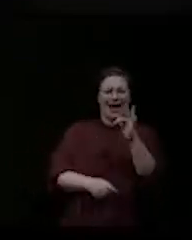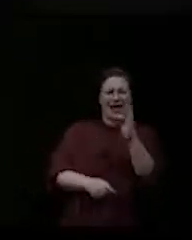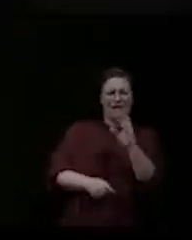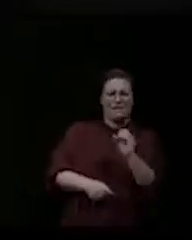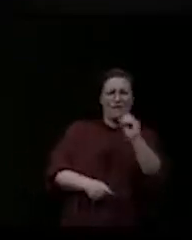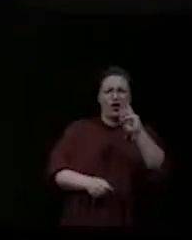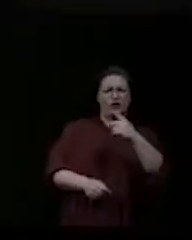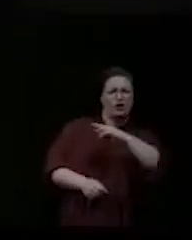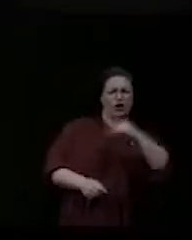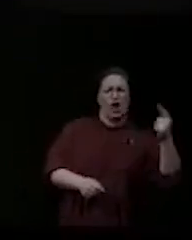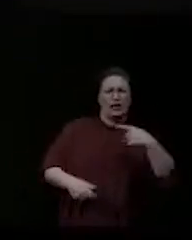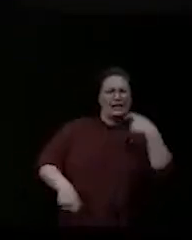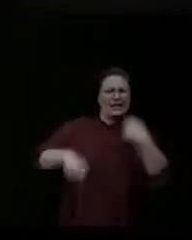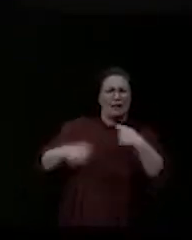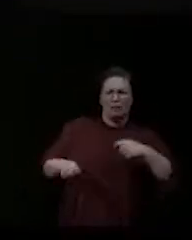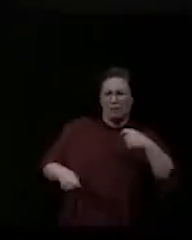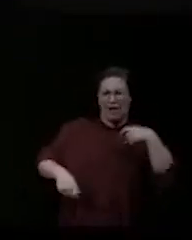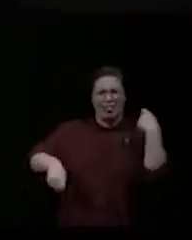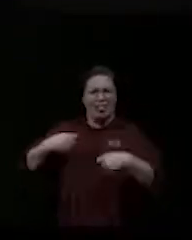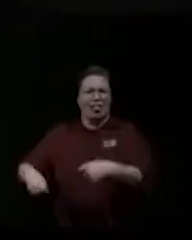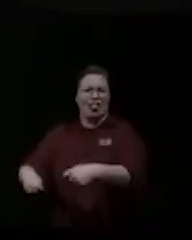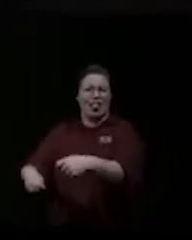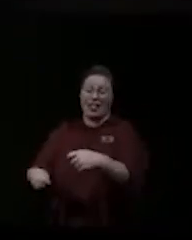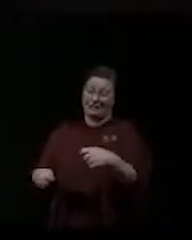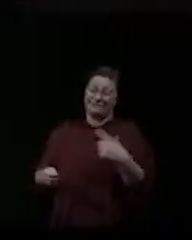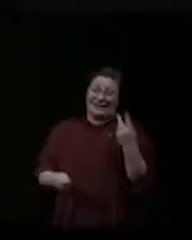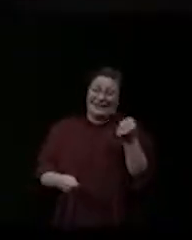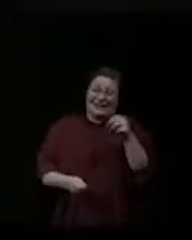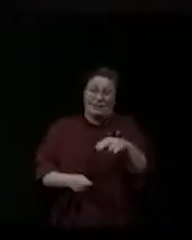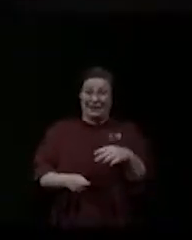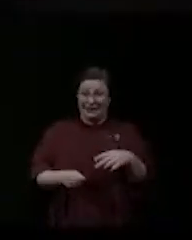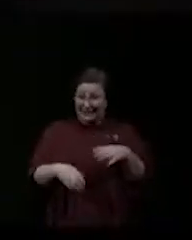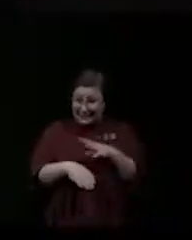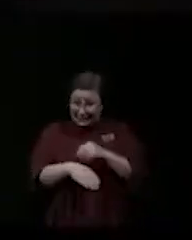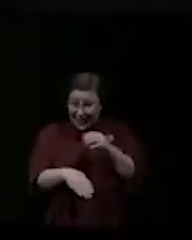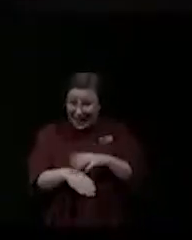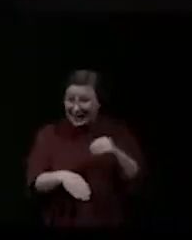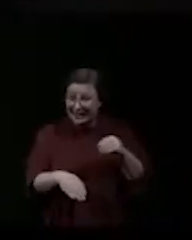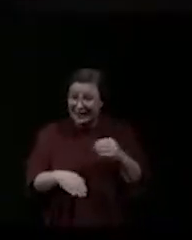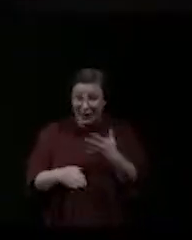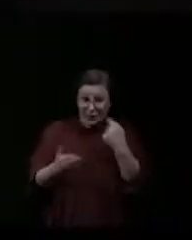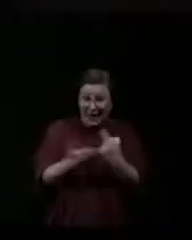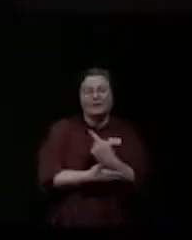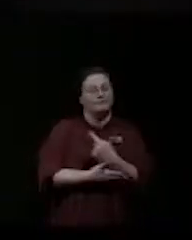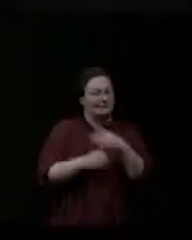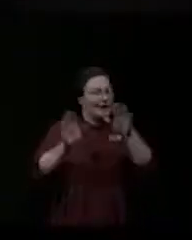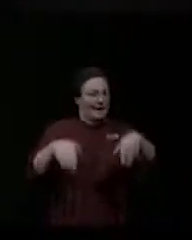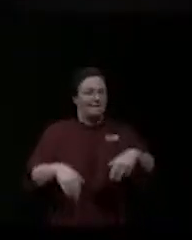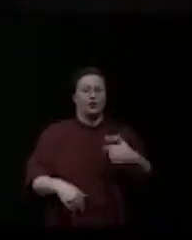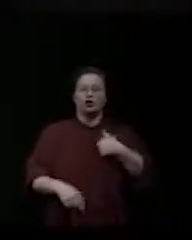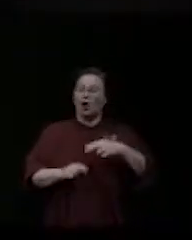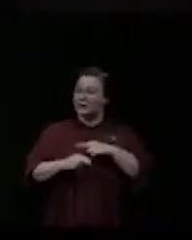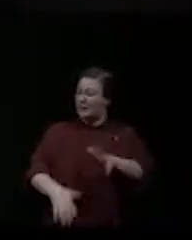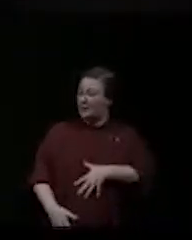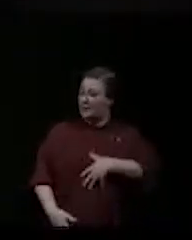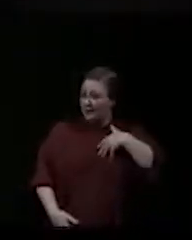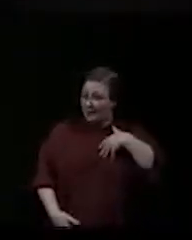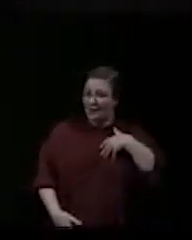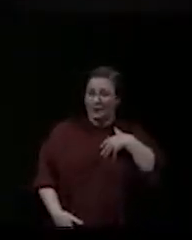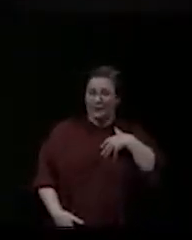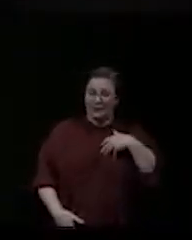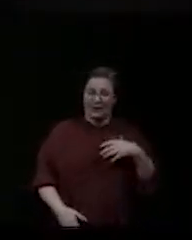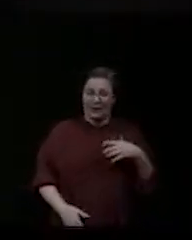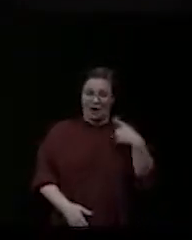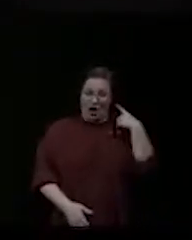them are an example of this. And this has happened in Sweden too. I was very disturbed to hear that